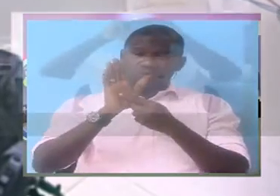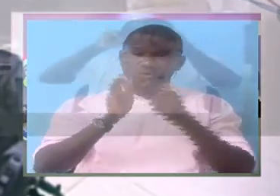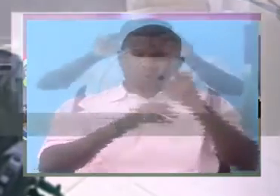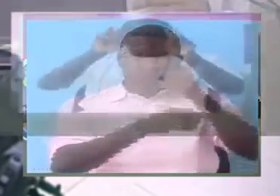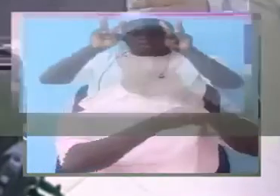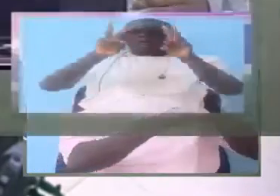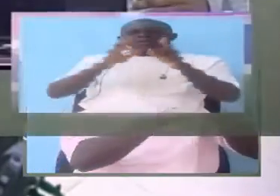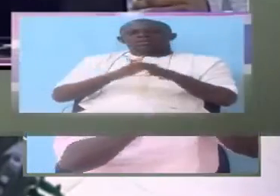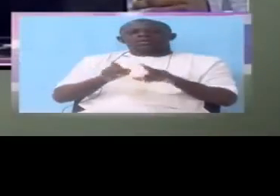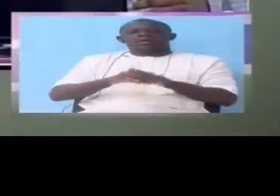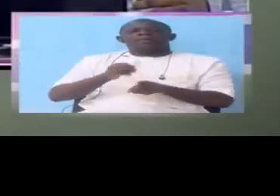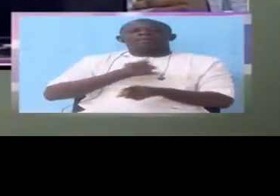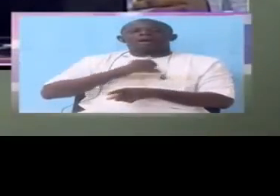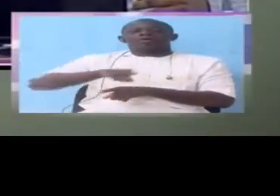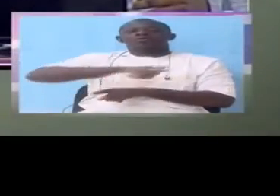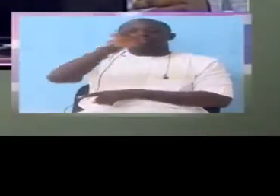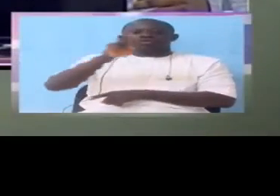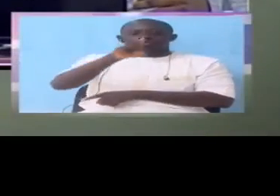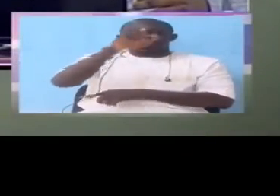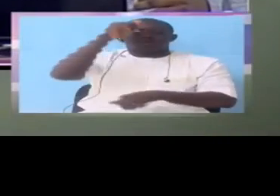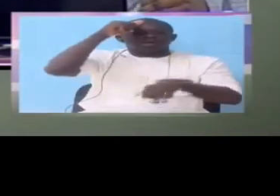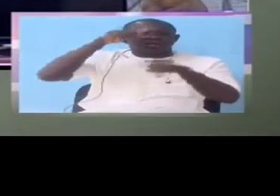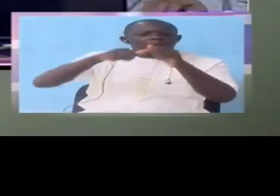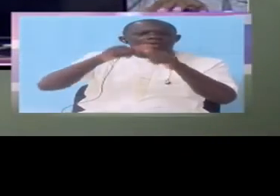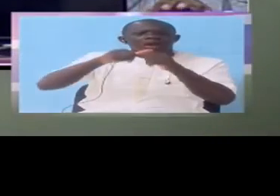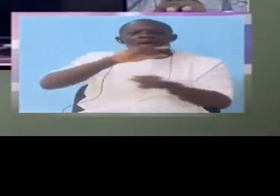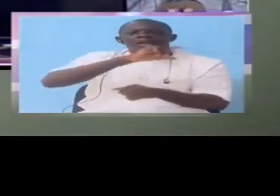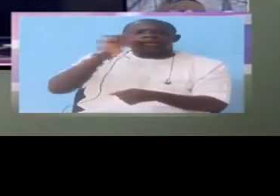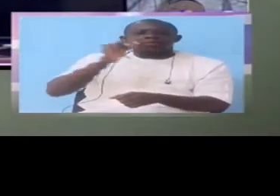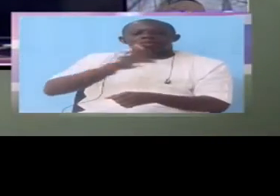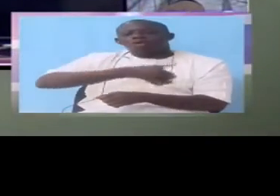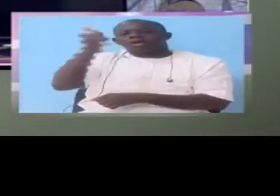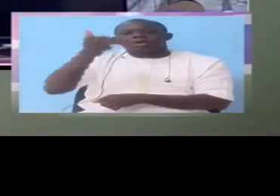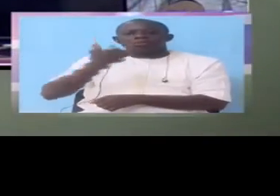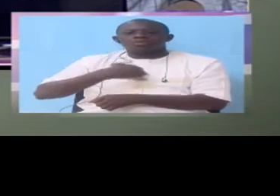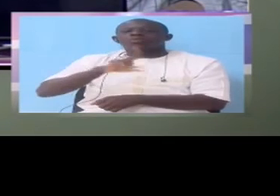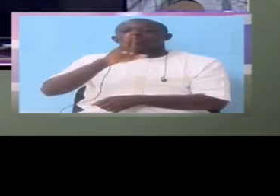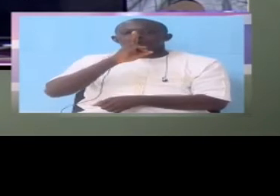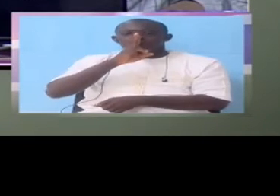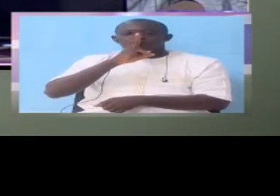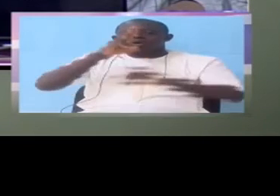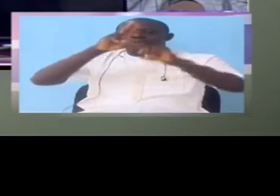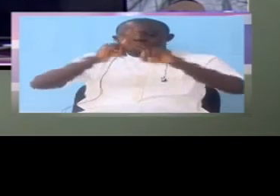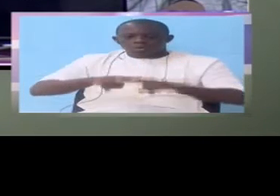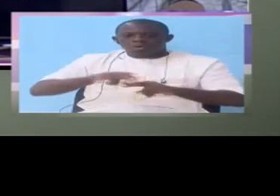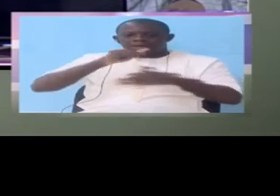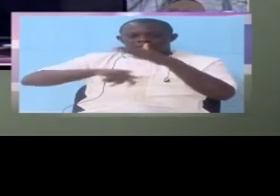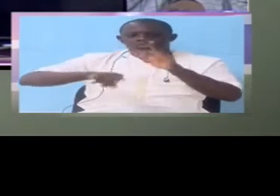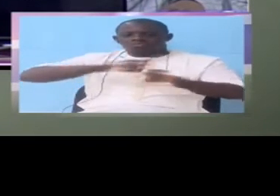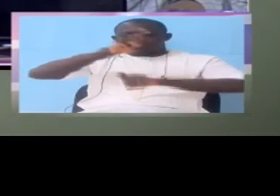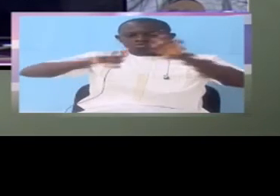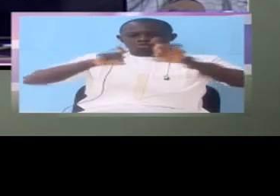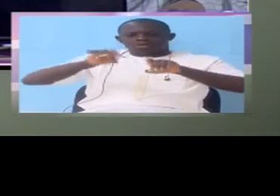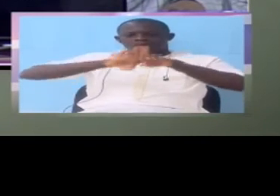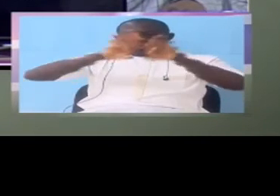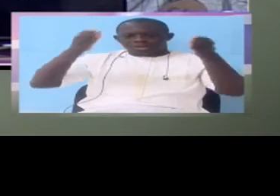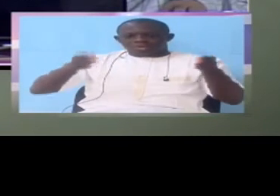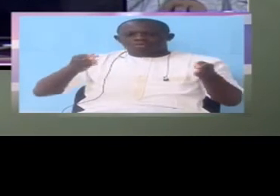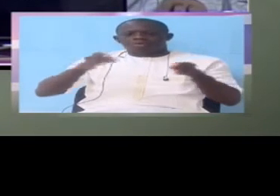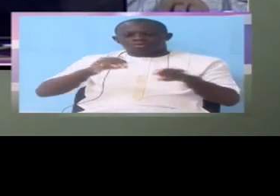clip of Ibrahima Barrow? Of the other people that sat in that panel. Yeah, that's what I'm coming to now. Okay